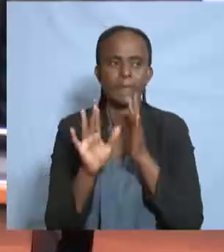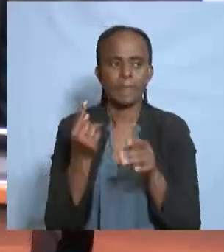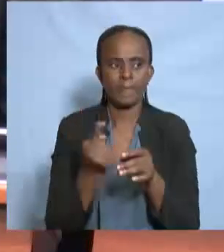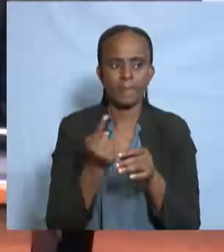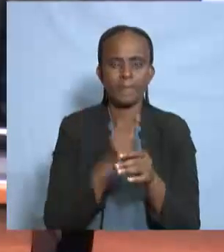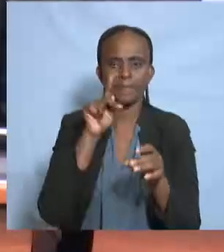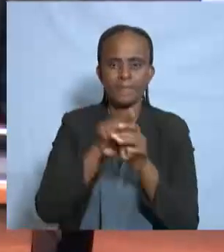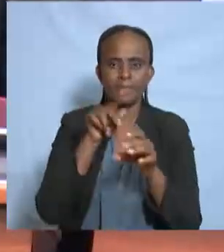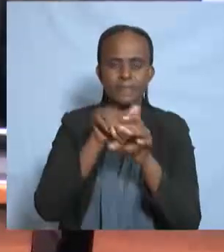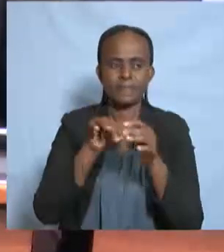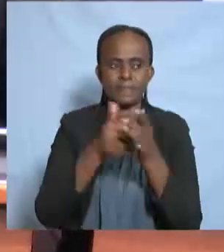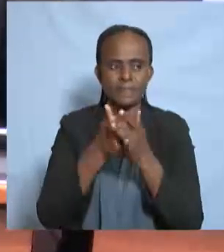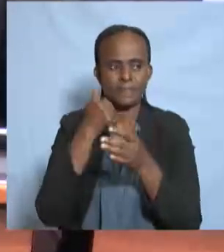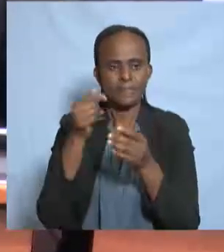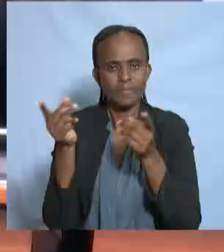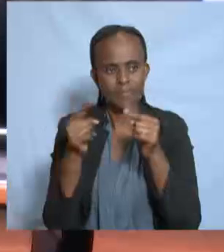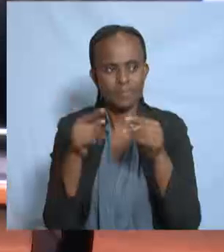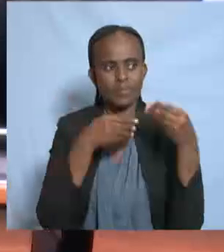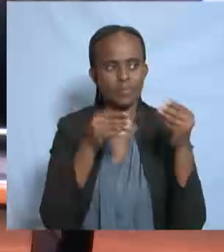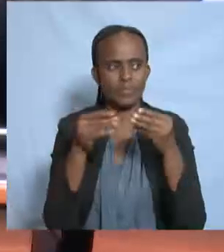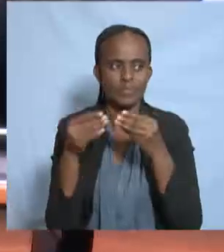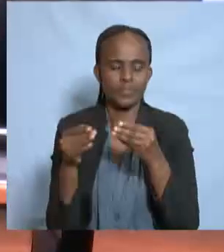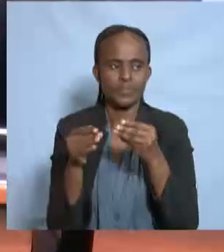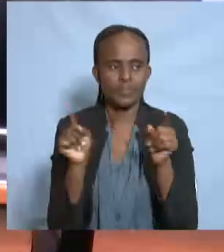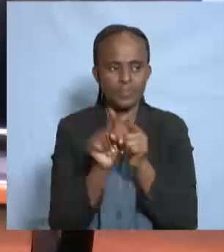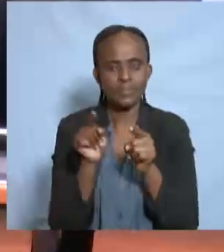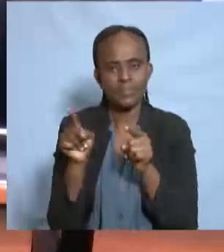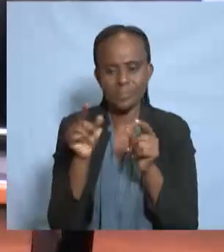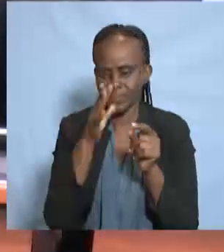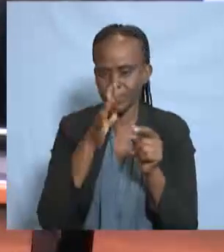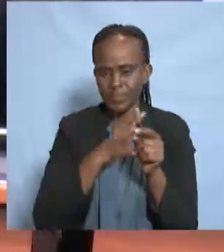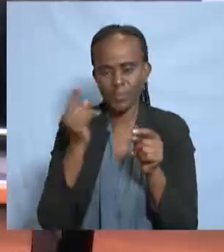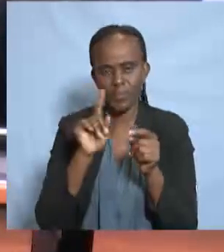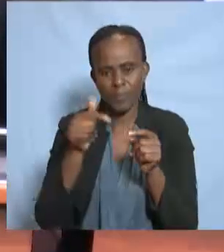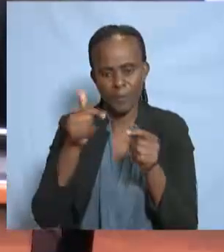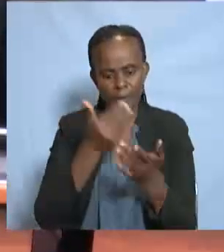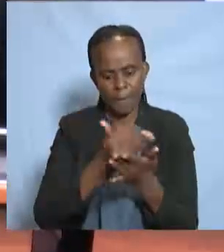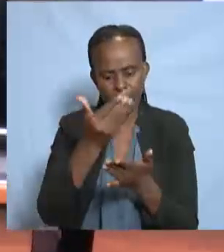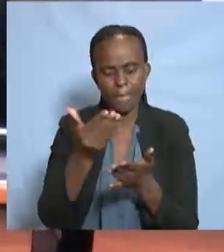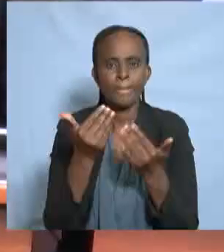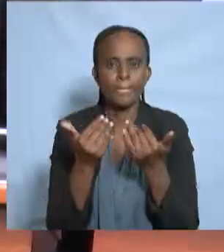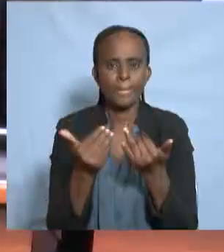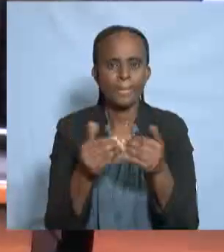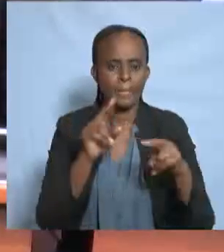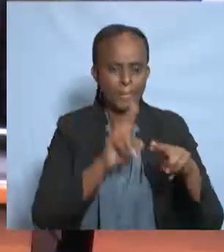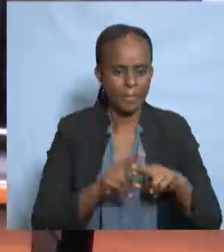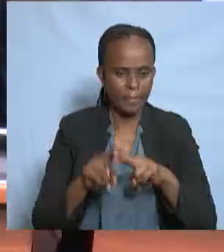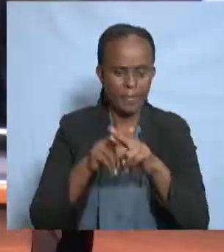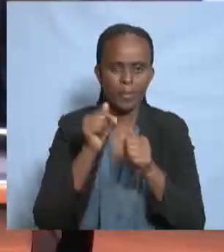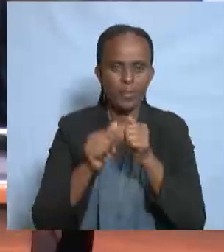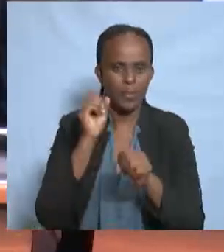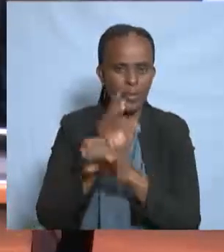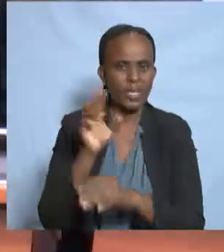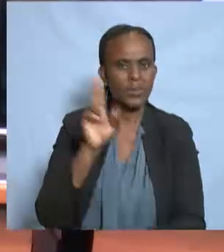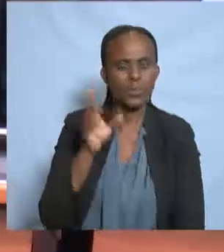should participate when it comes to auctioning. An auction, Madam Speaker, is where you are buying chairs that have already been